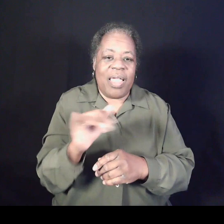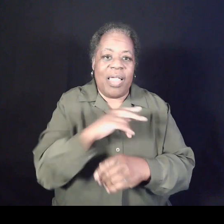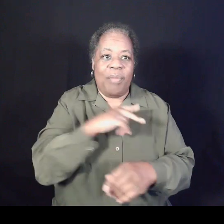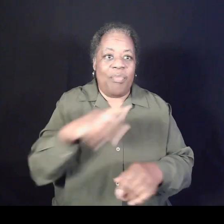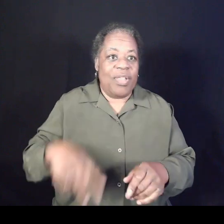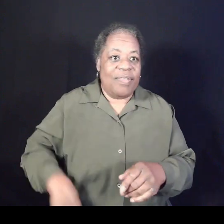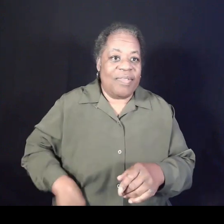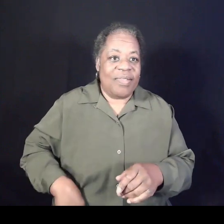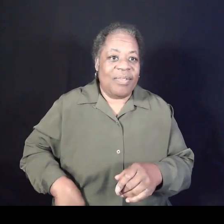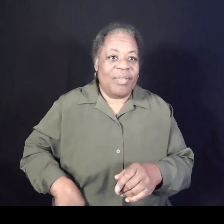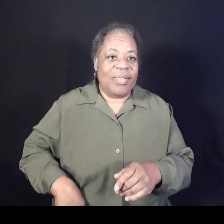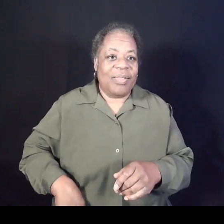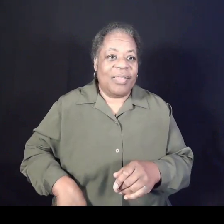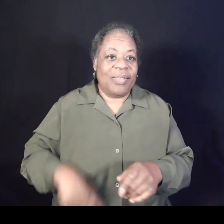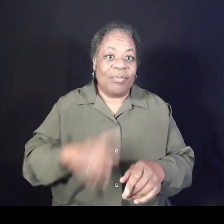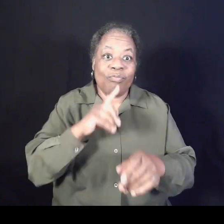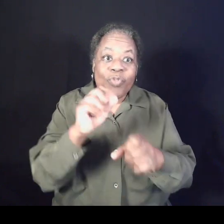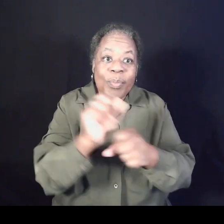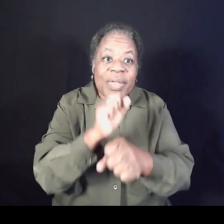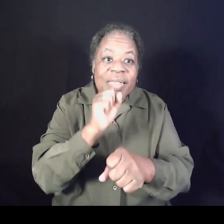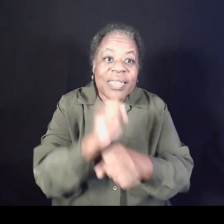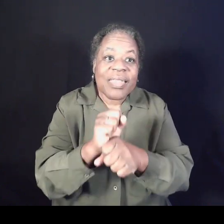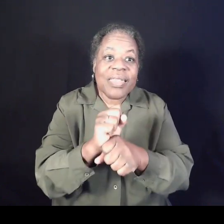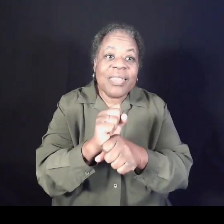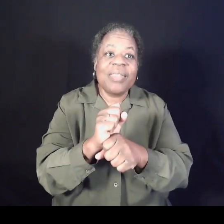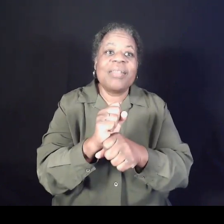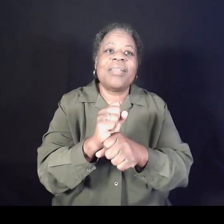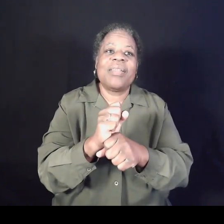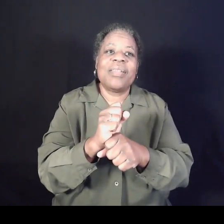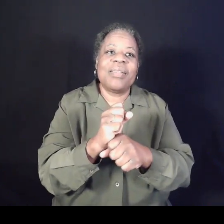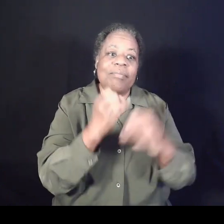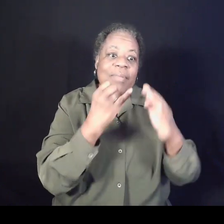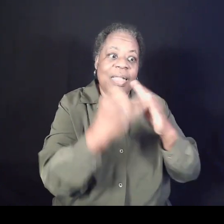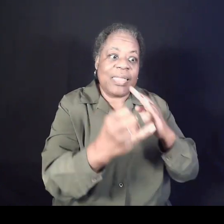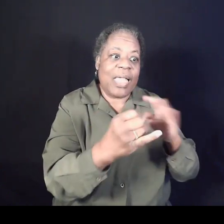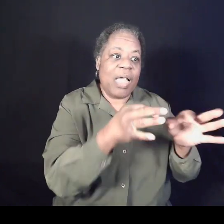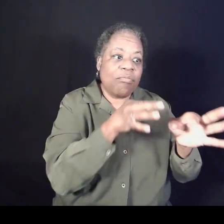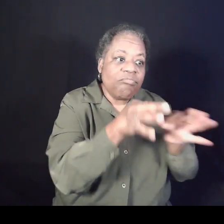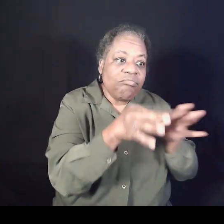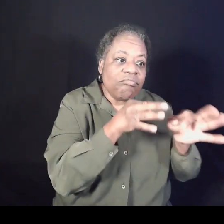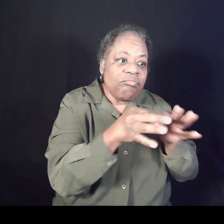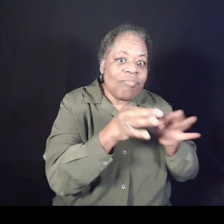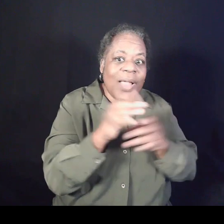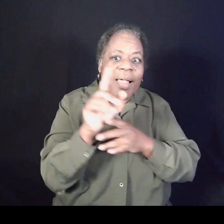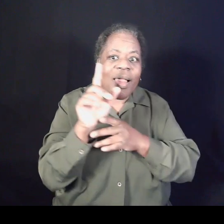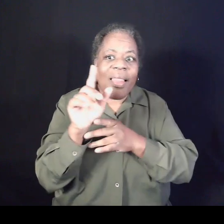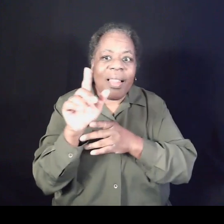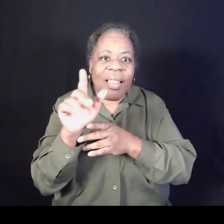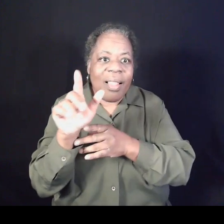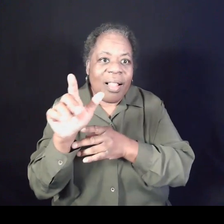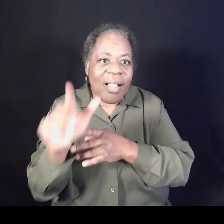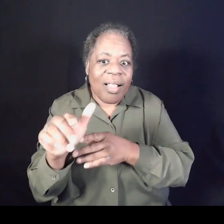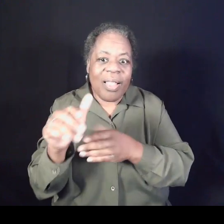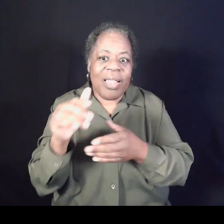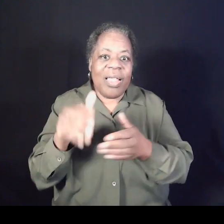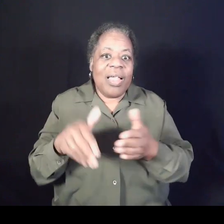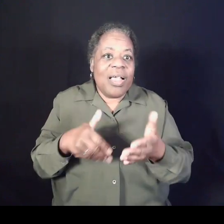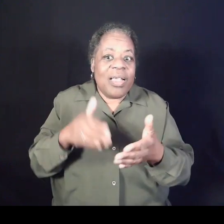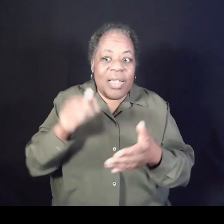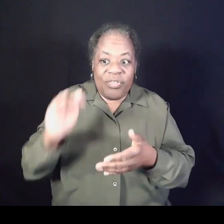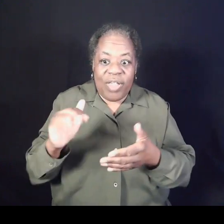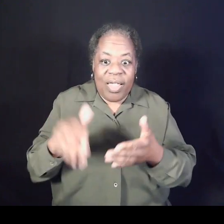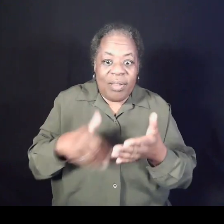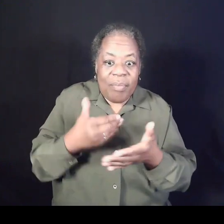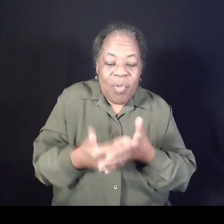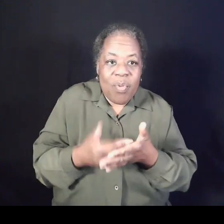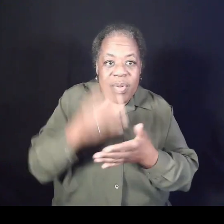And sure enough, hundreds of years after he spoke these words, a child was born and a son